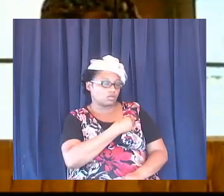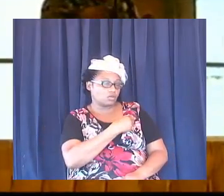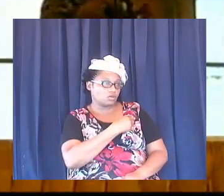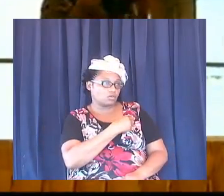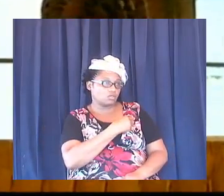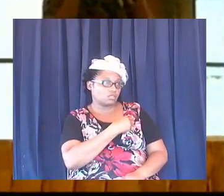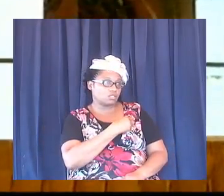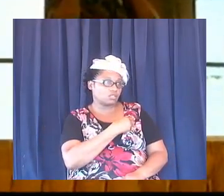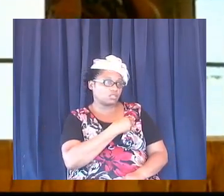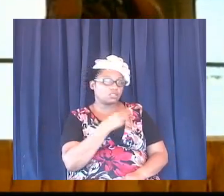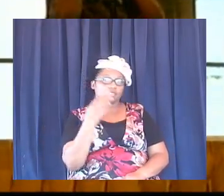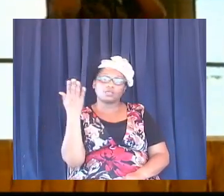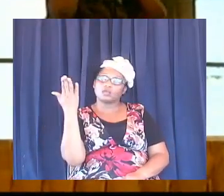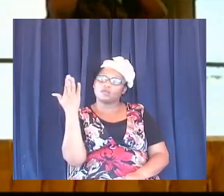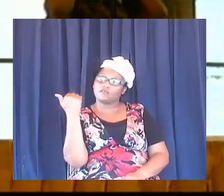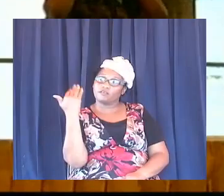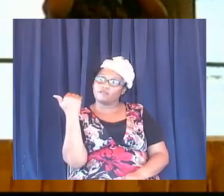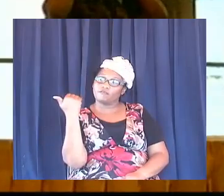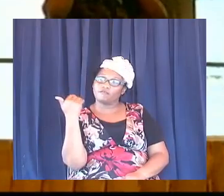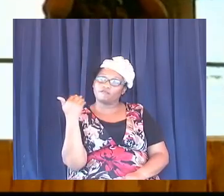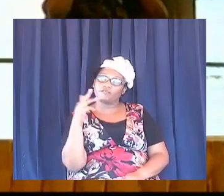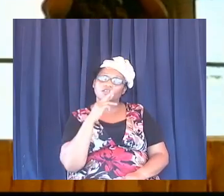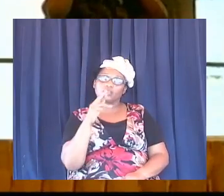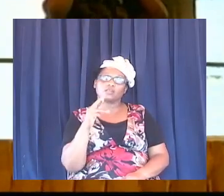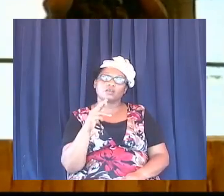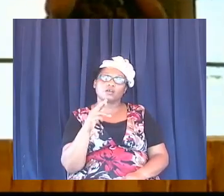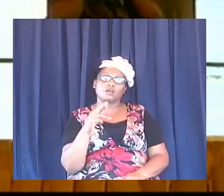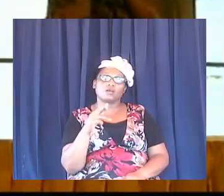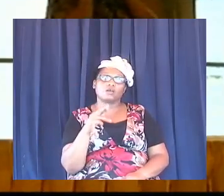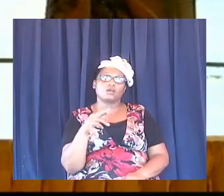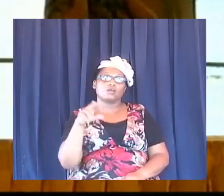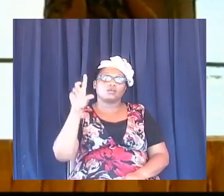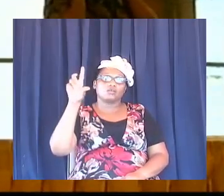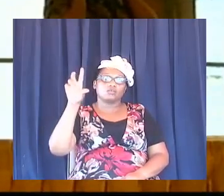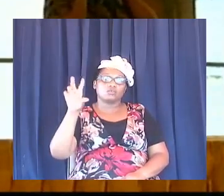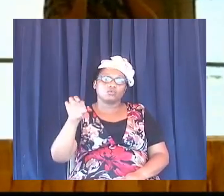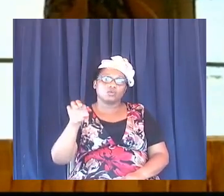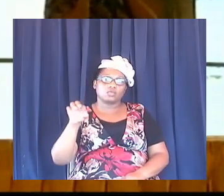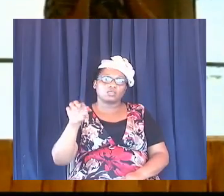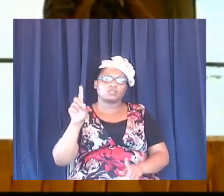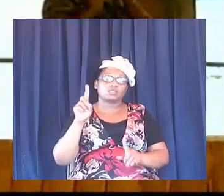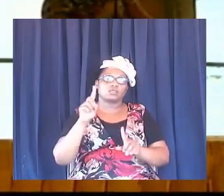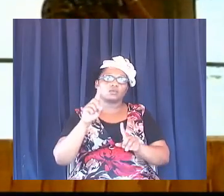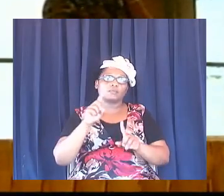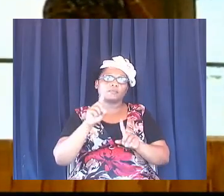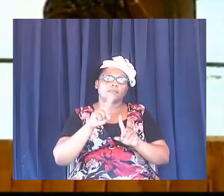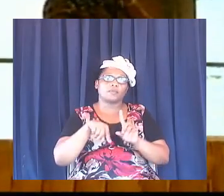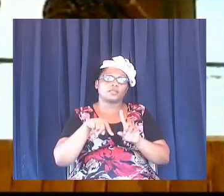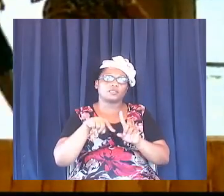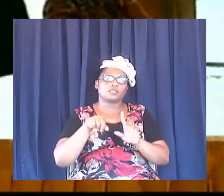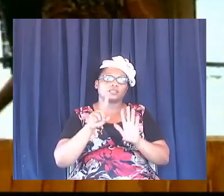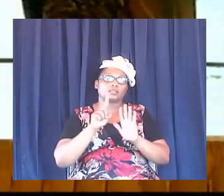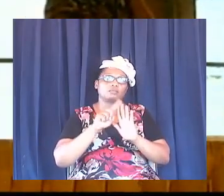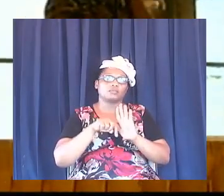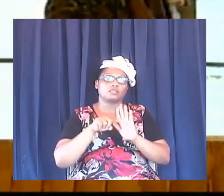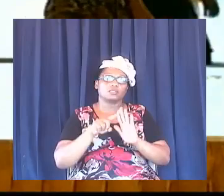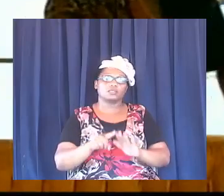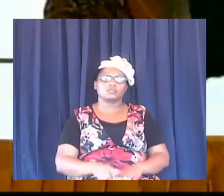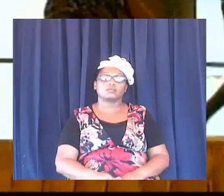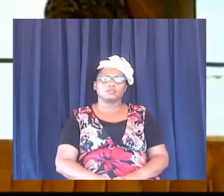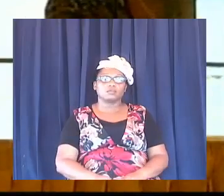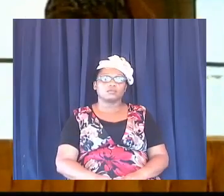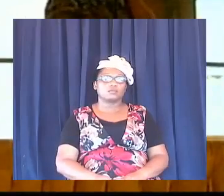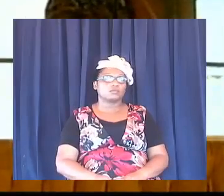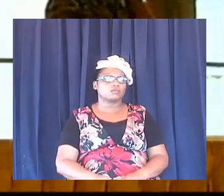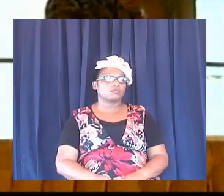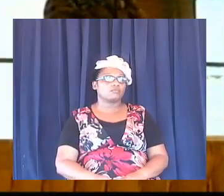20, because we're going to wrap it up at about 10:30. We generally don't like to limit, but given what is happening, I know she